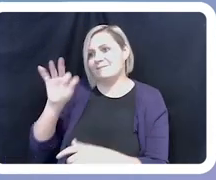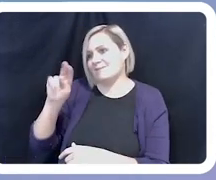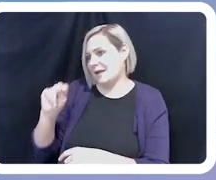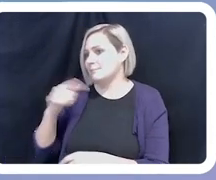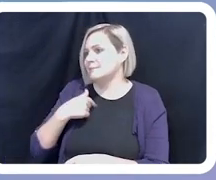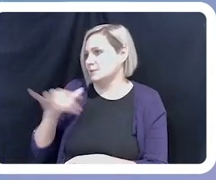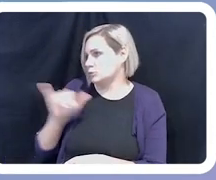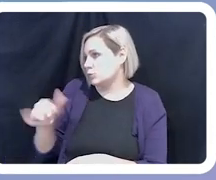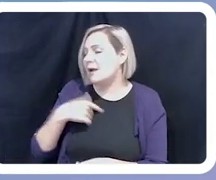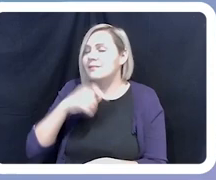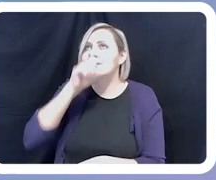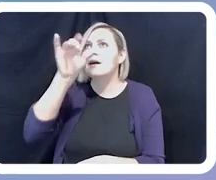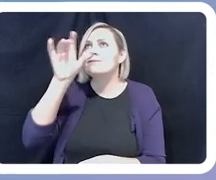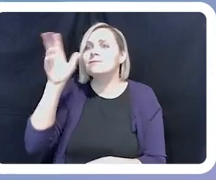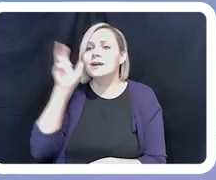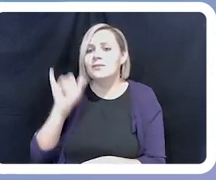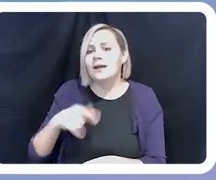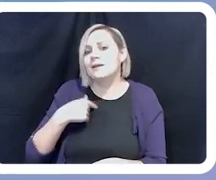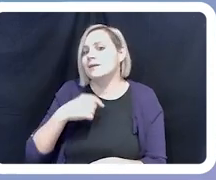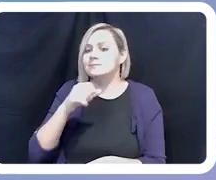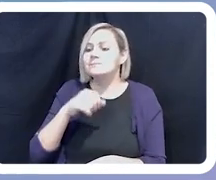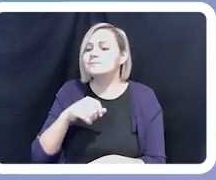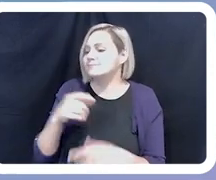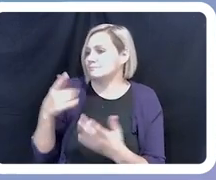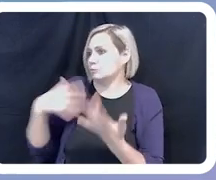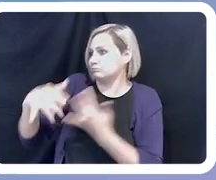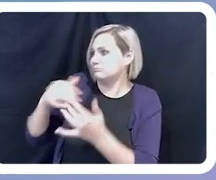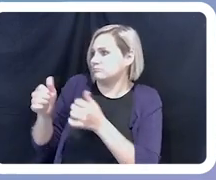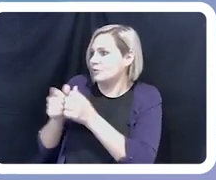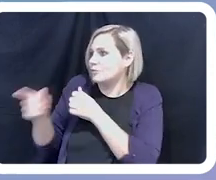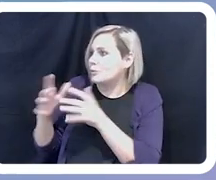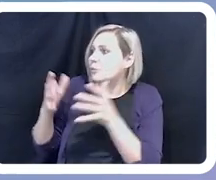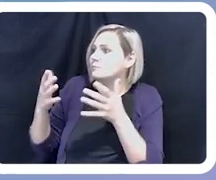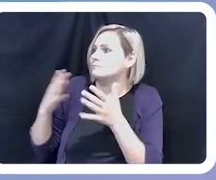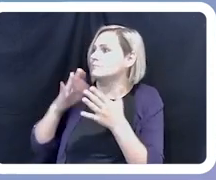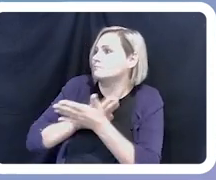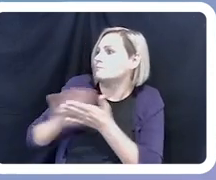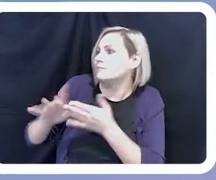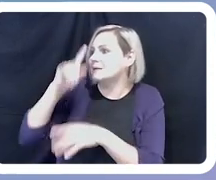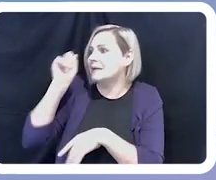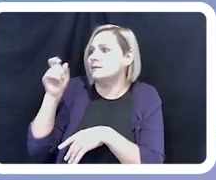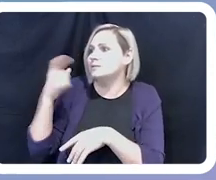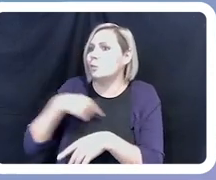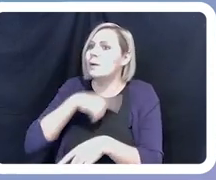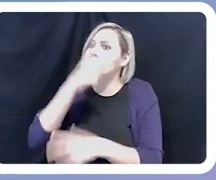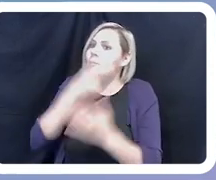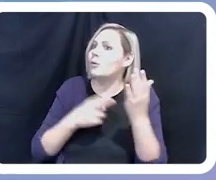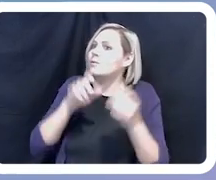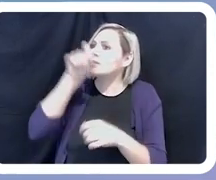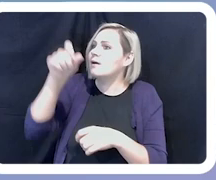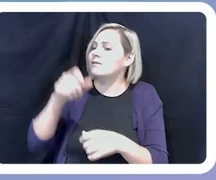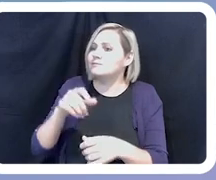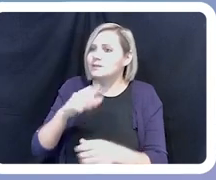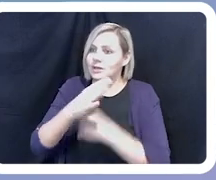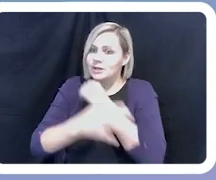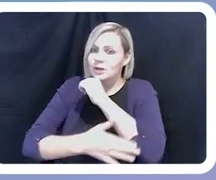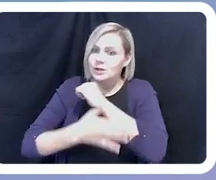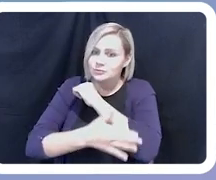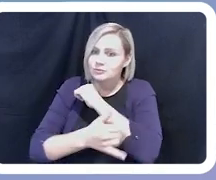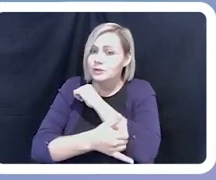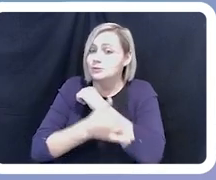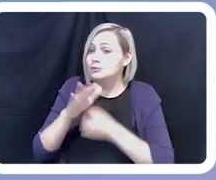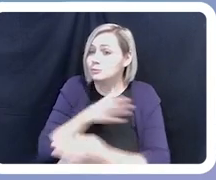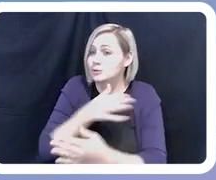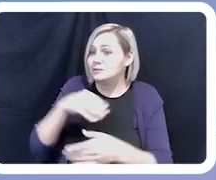my favorites. Yeah. I loved hearing that. I was like, no wonder we get along so well, Kaylee, because we both love country music. And in California, not everybody loves country